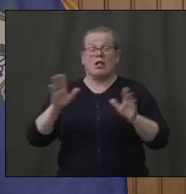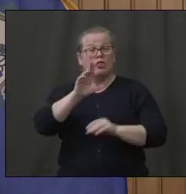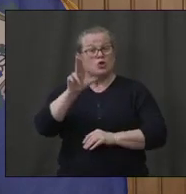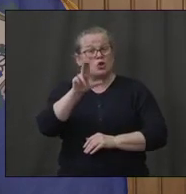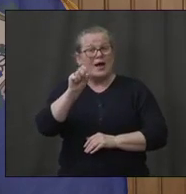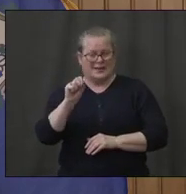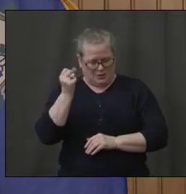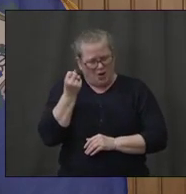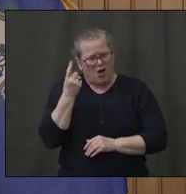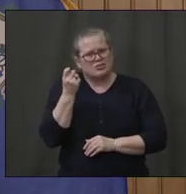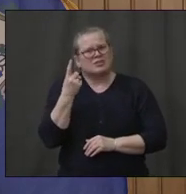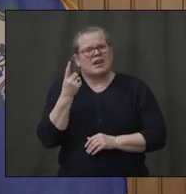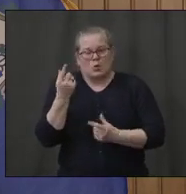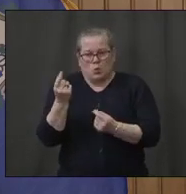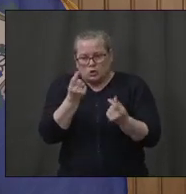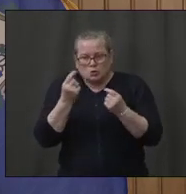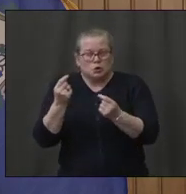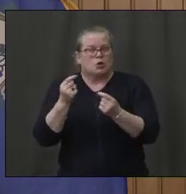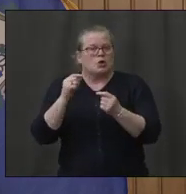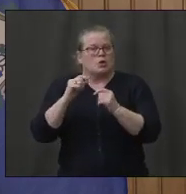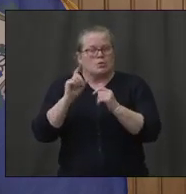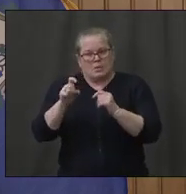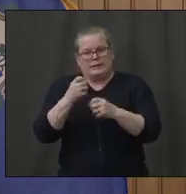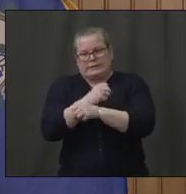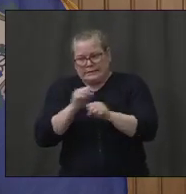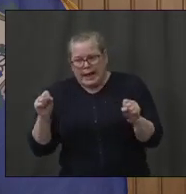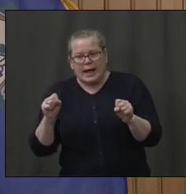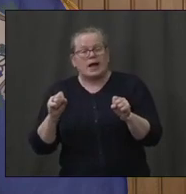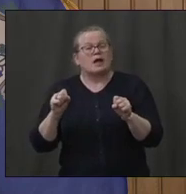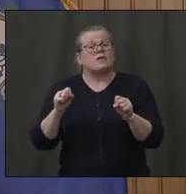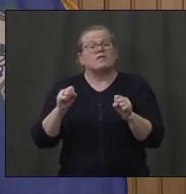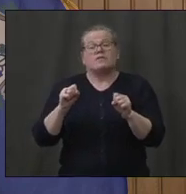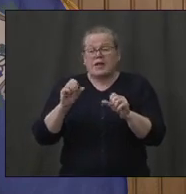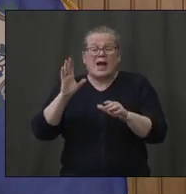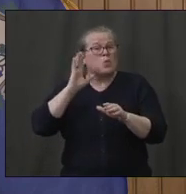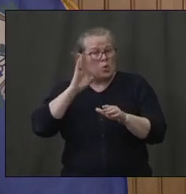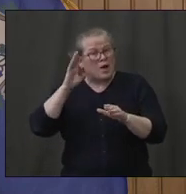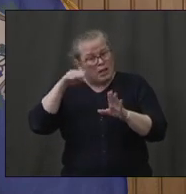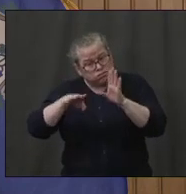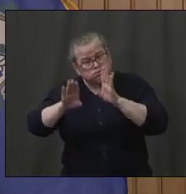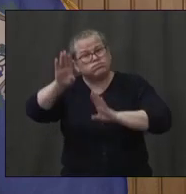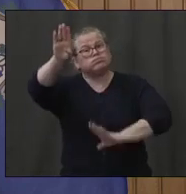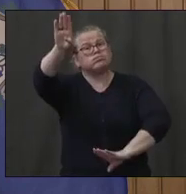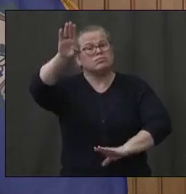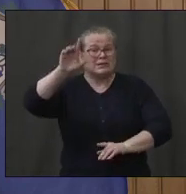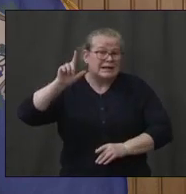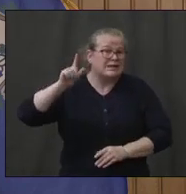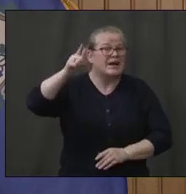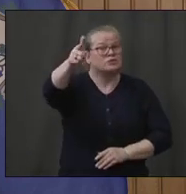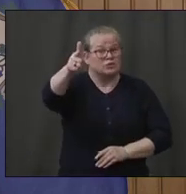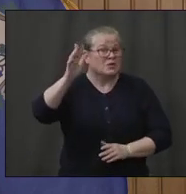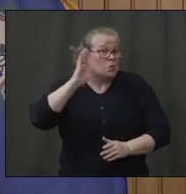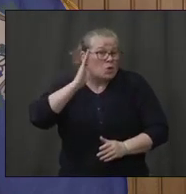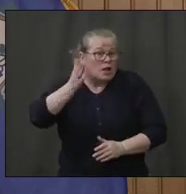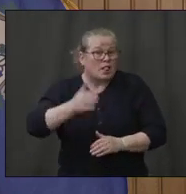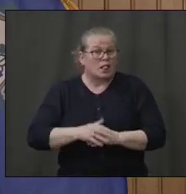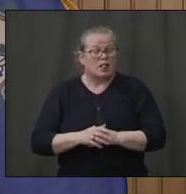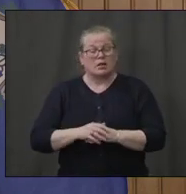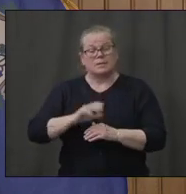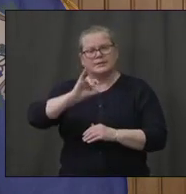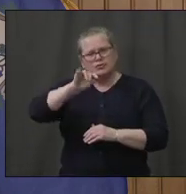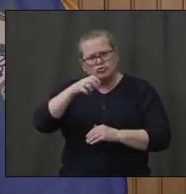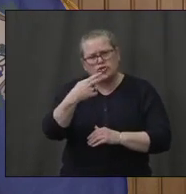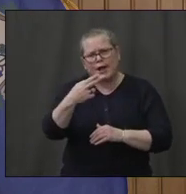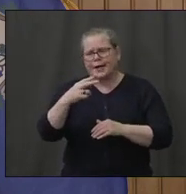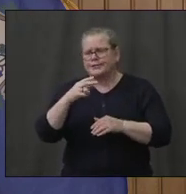safely and bounce back for a day thereafter. As Josh said, these charts and surges and